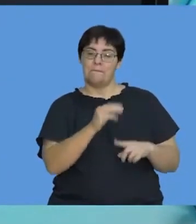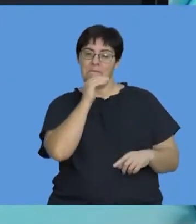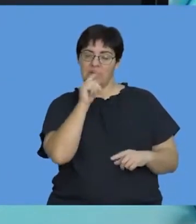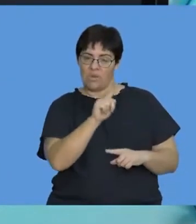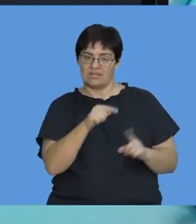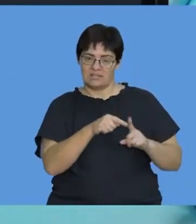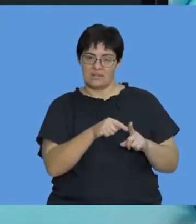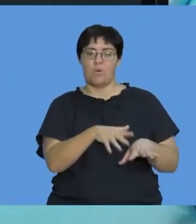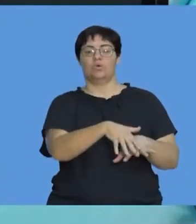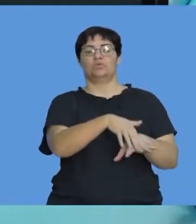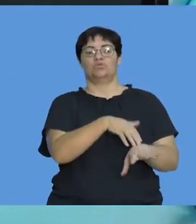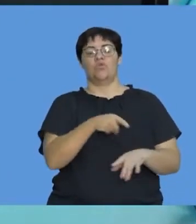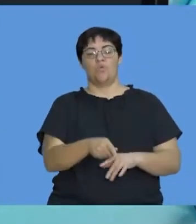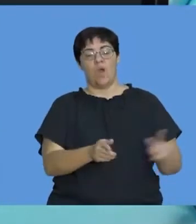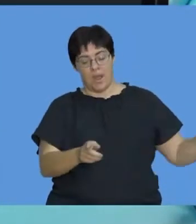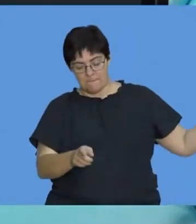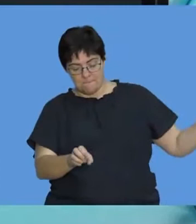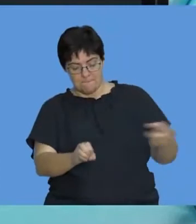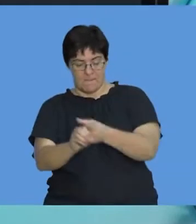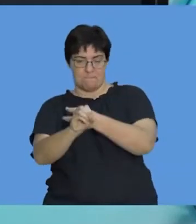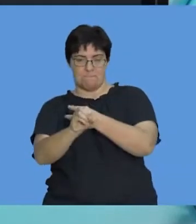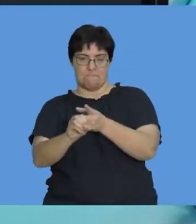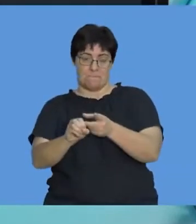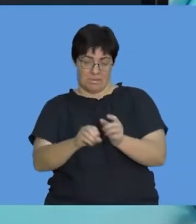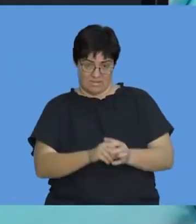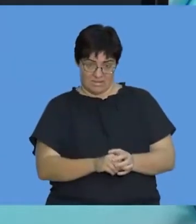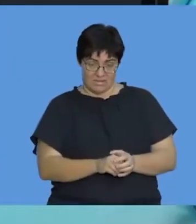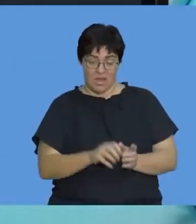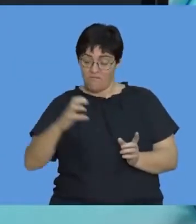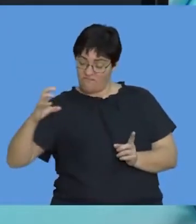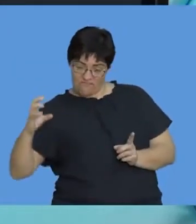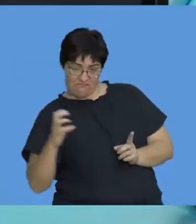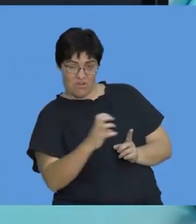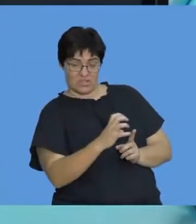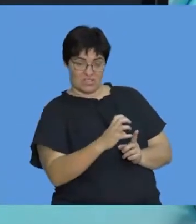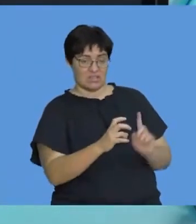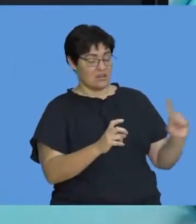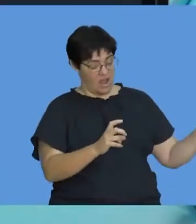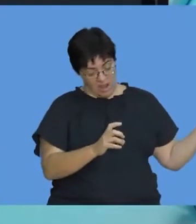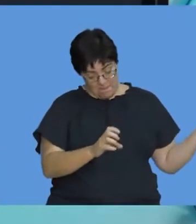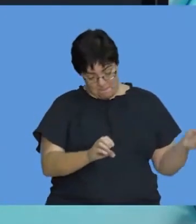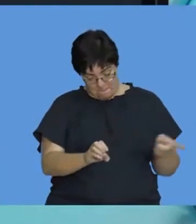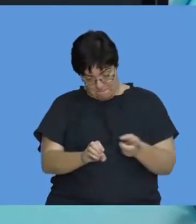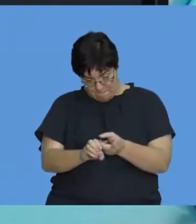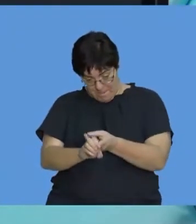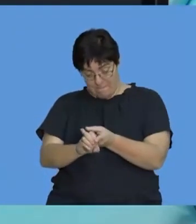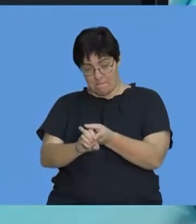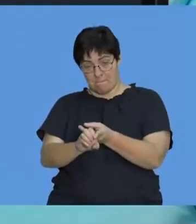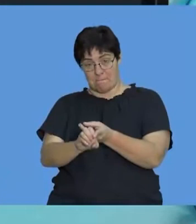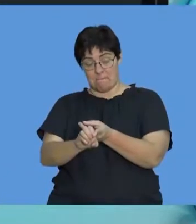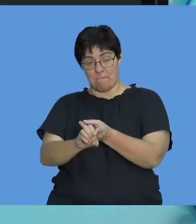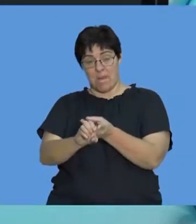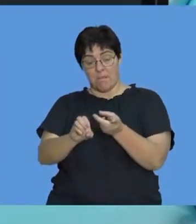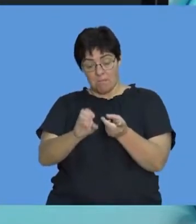that makes the hockey stick slow down. And it's the force that the hockey stick exerts on the